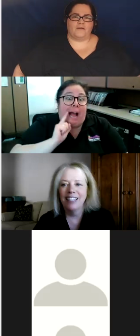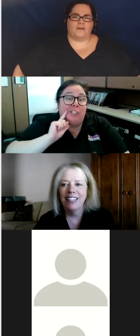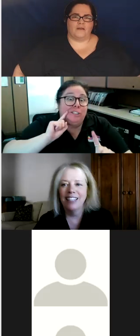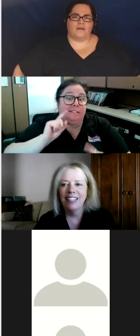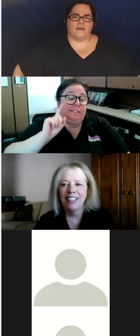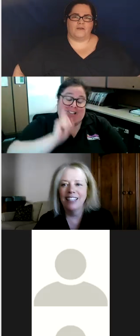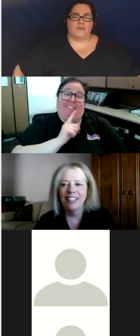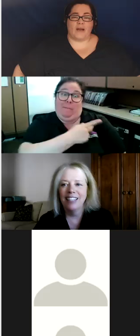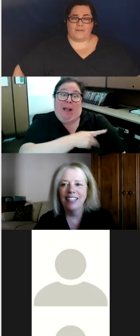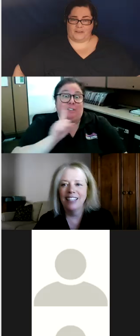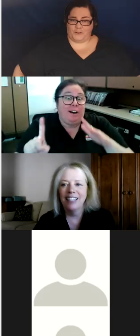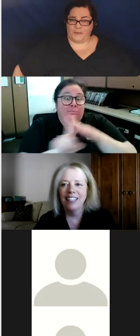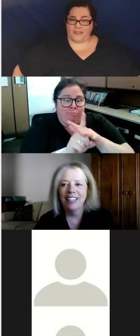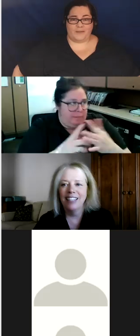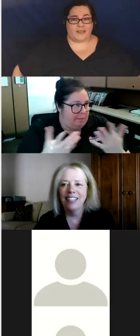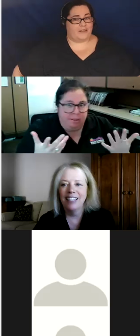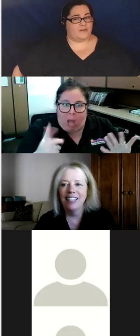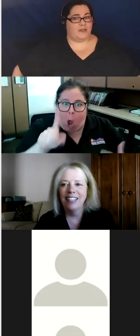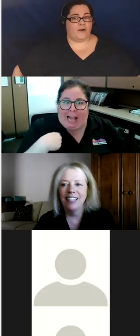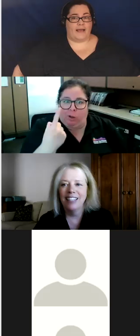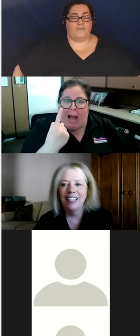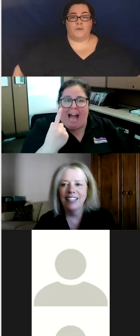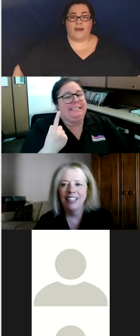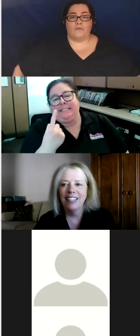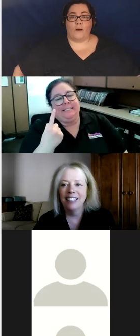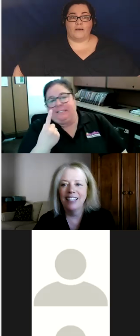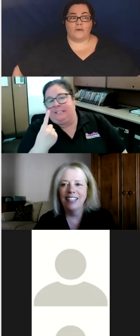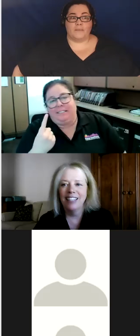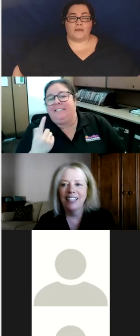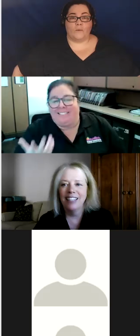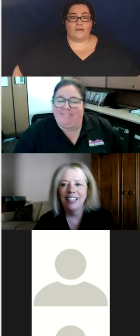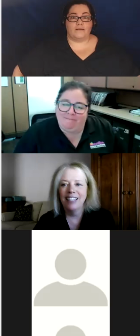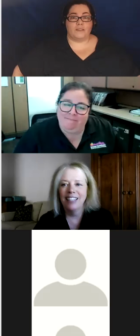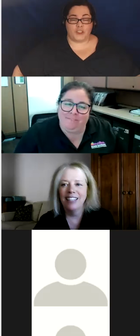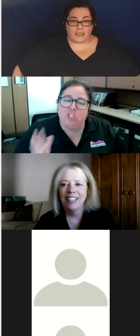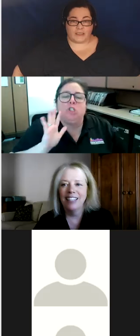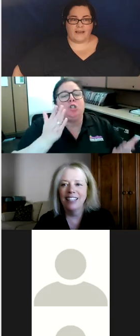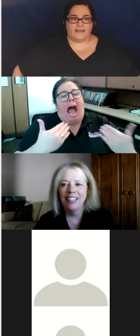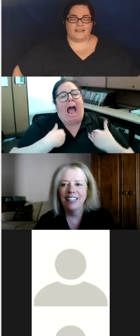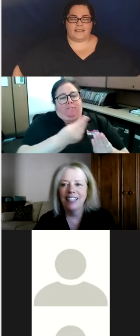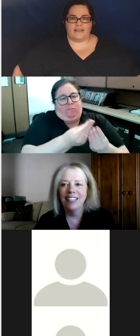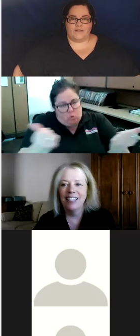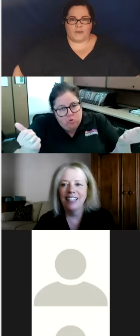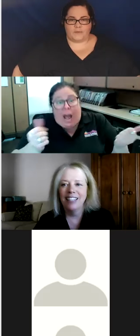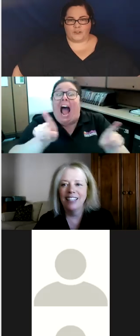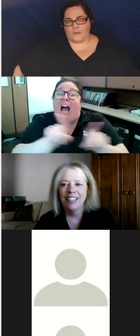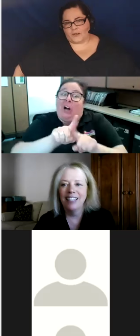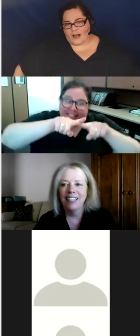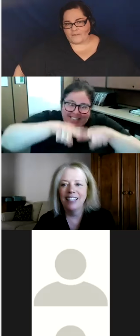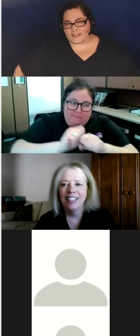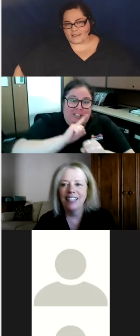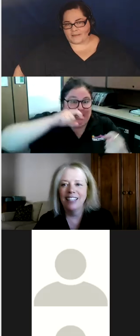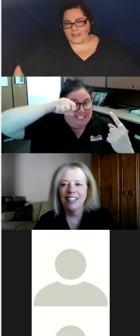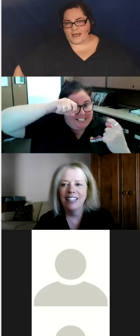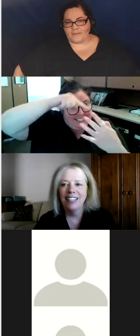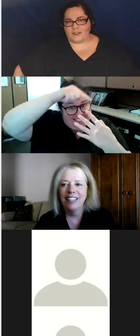If you don't have enough equipment, you can't use VRI. If you only have one machine, and then 10 deaf people show up in your